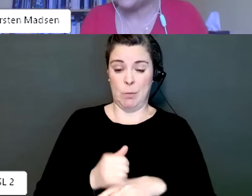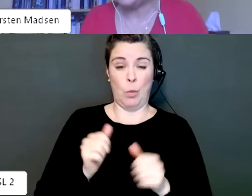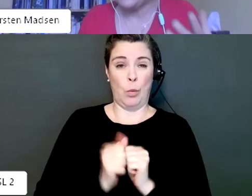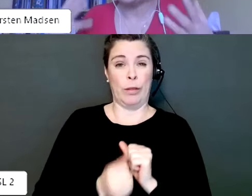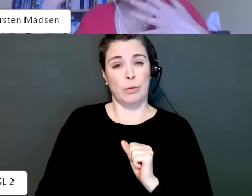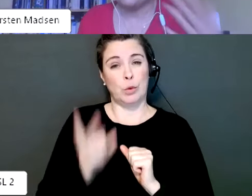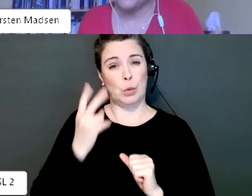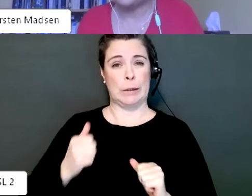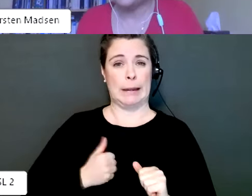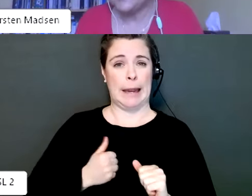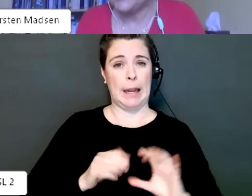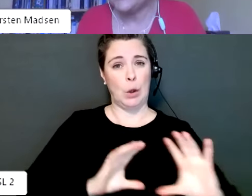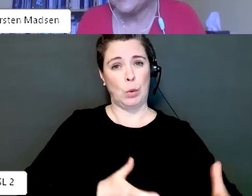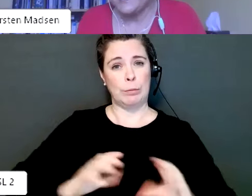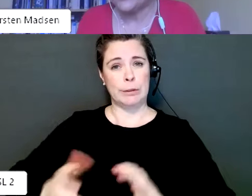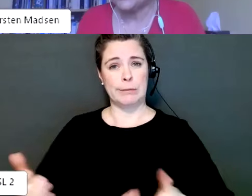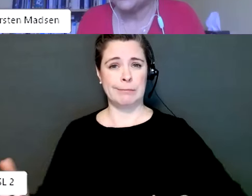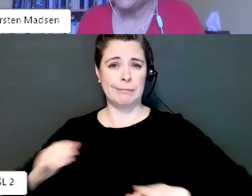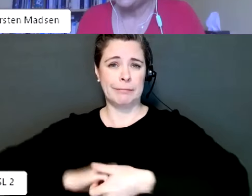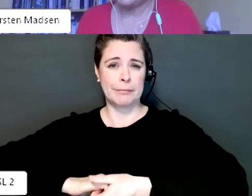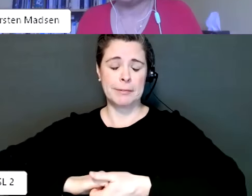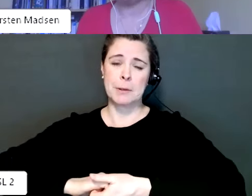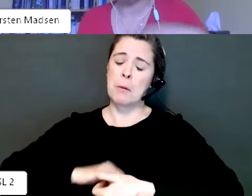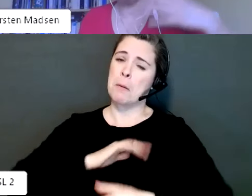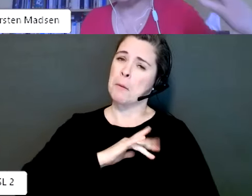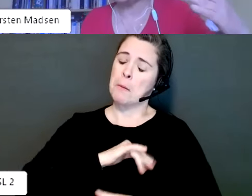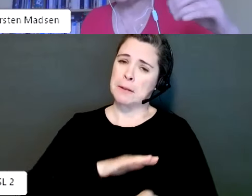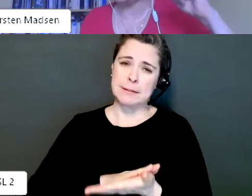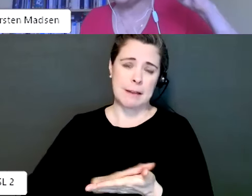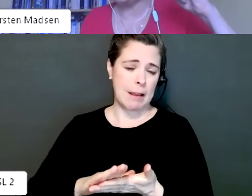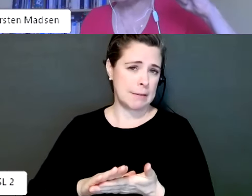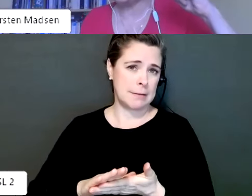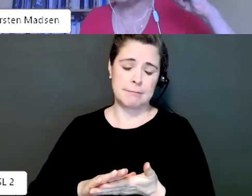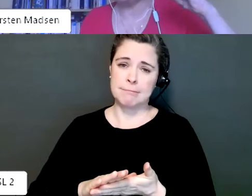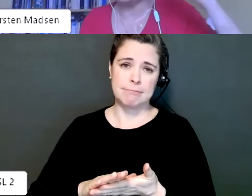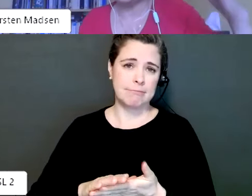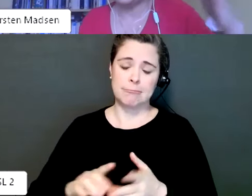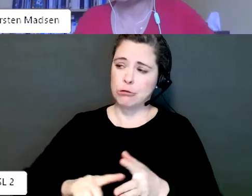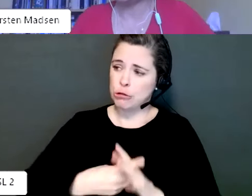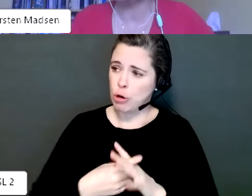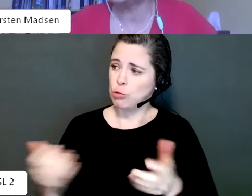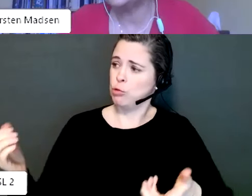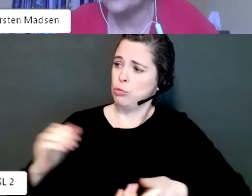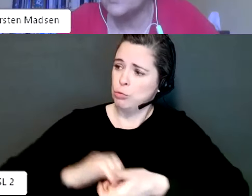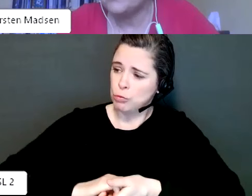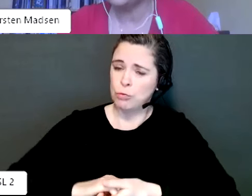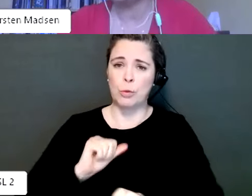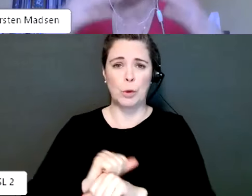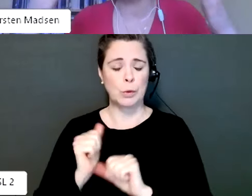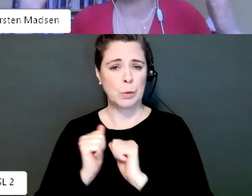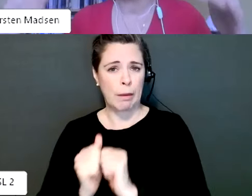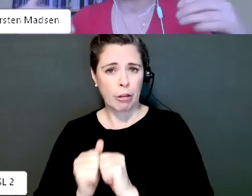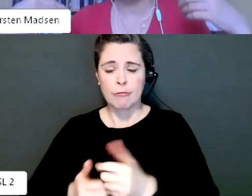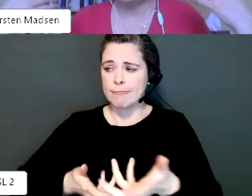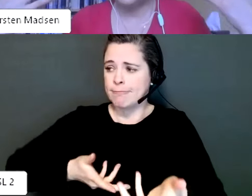work together and have conversations together. We are starting to also make connections in Europe